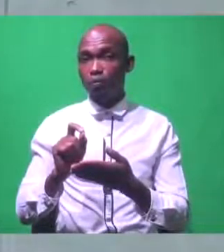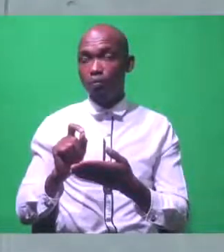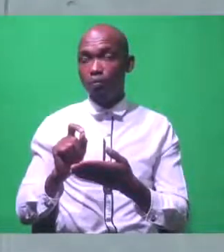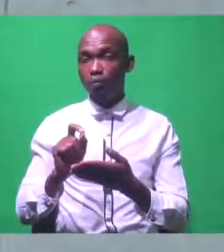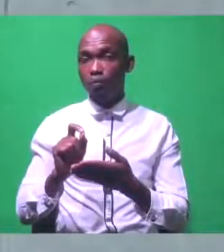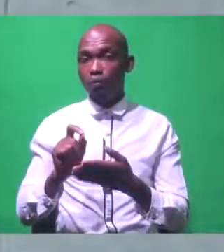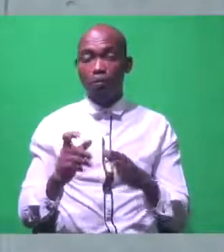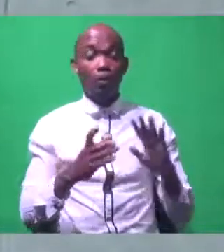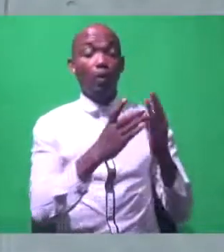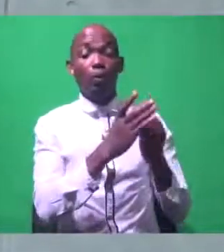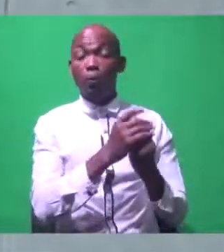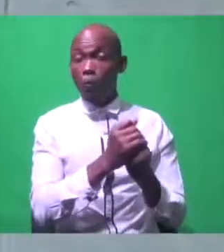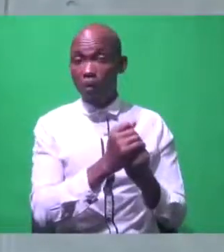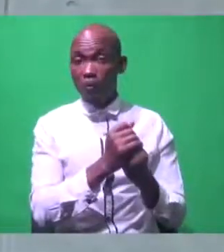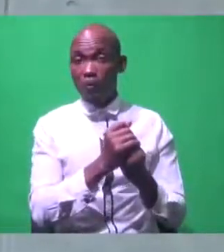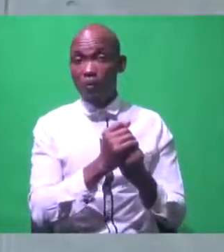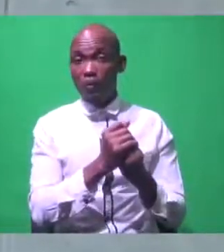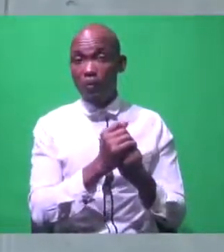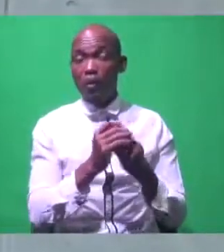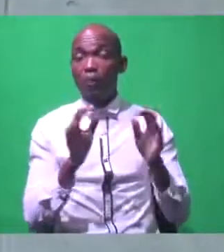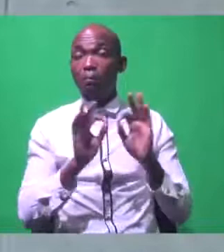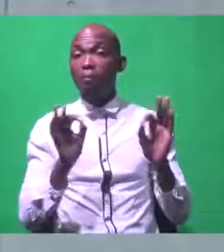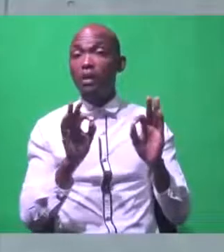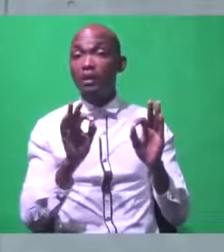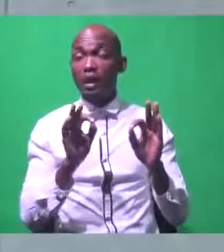with better education.